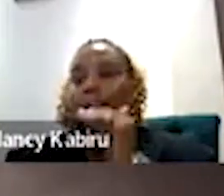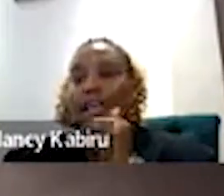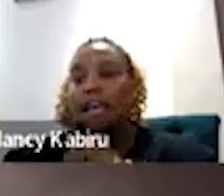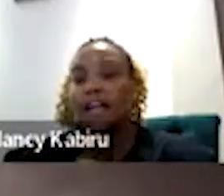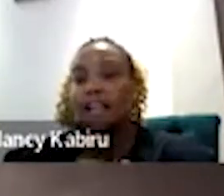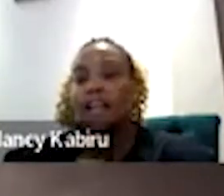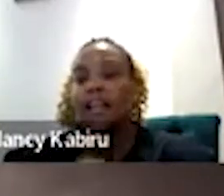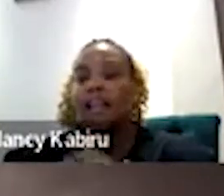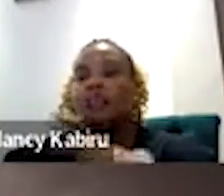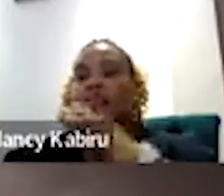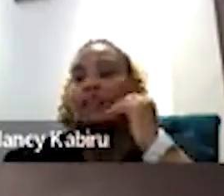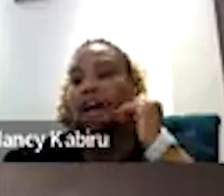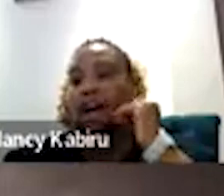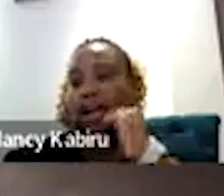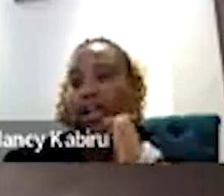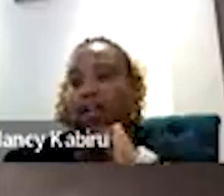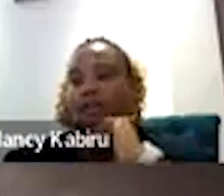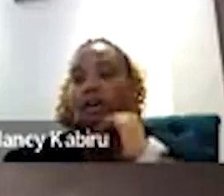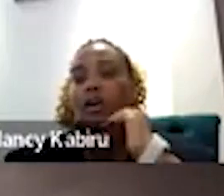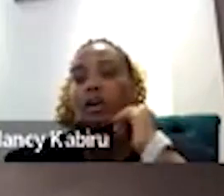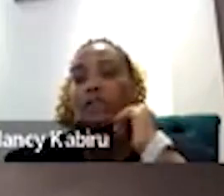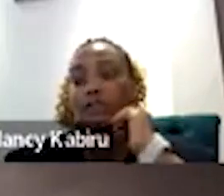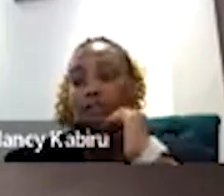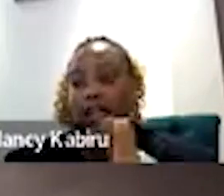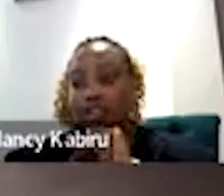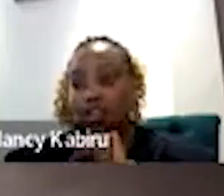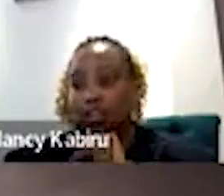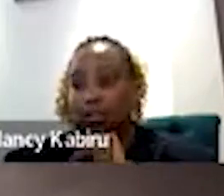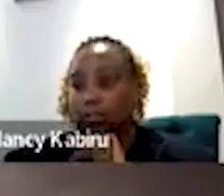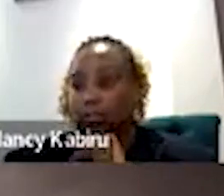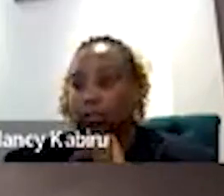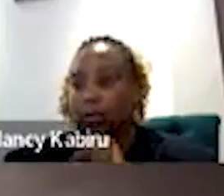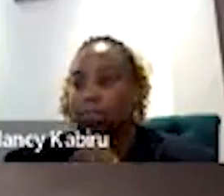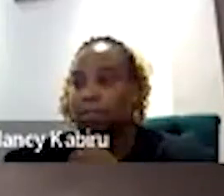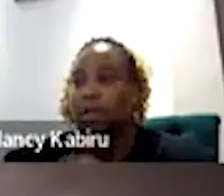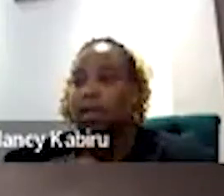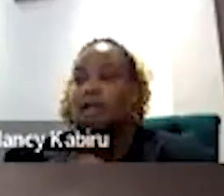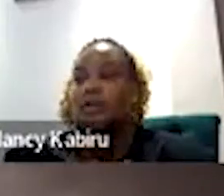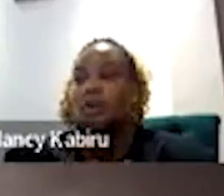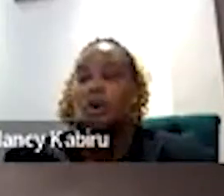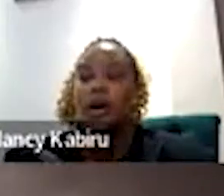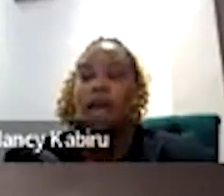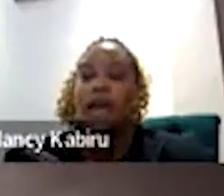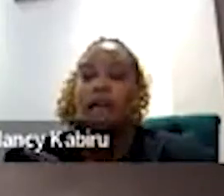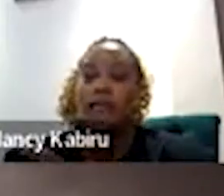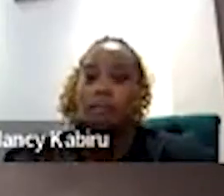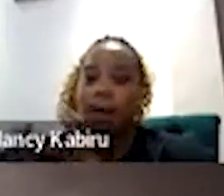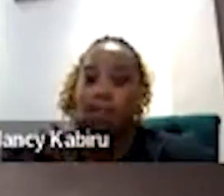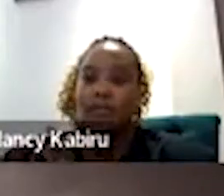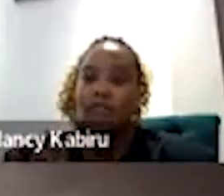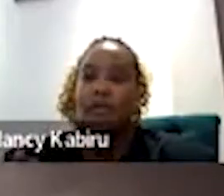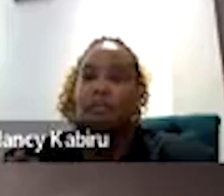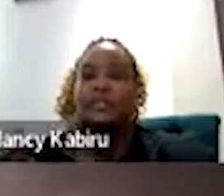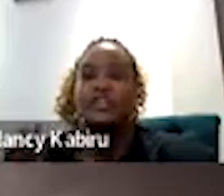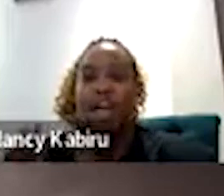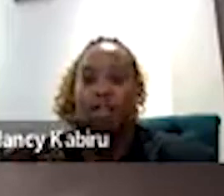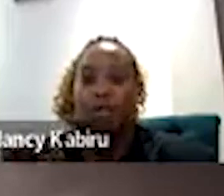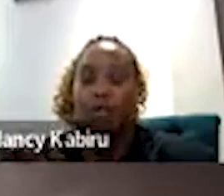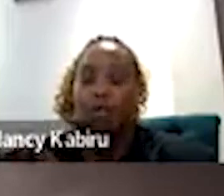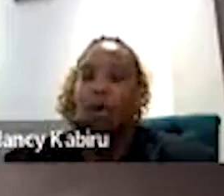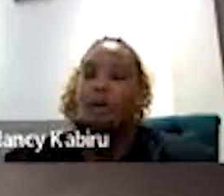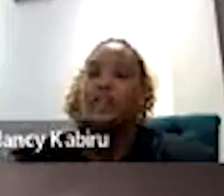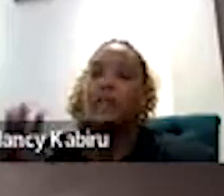when you're mentally healthy, you have a high level of functioning, okay? So every person